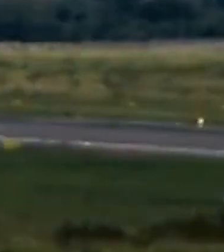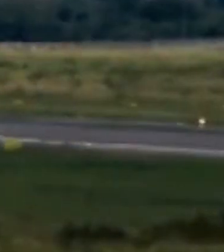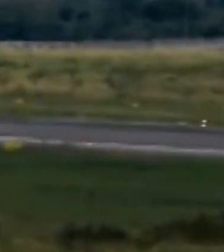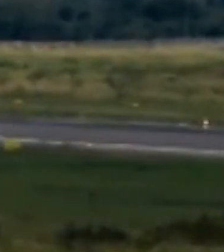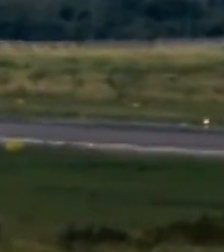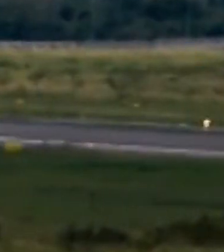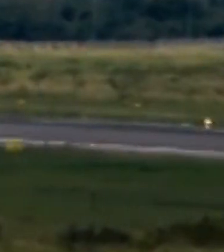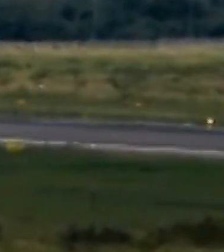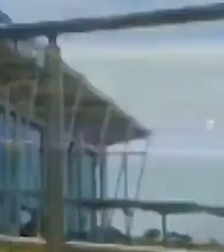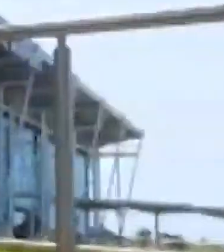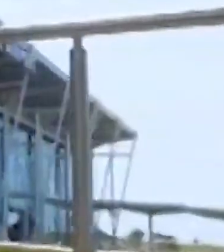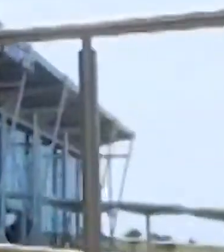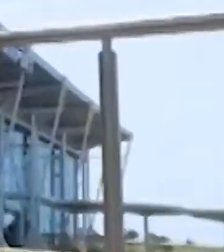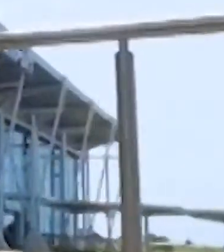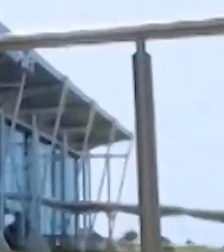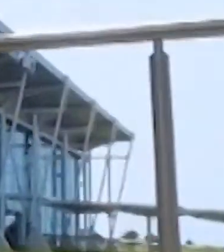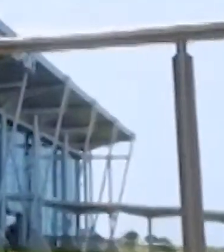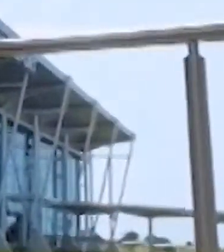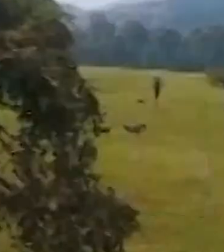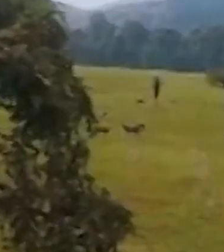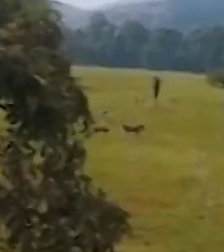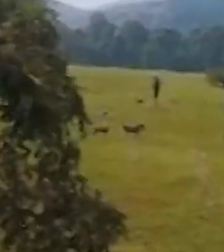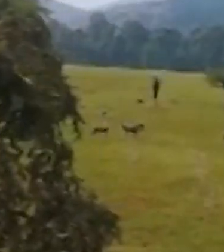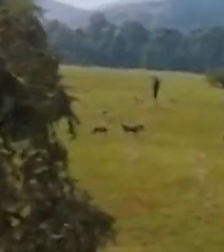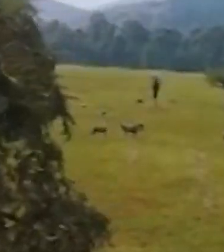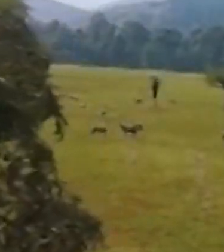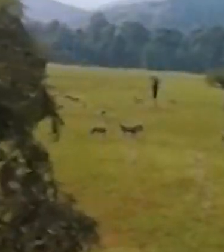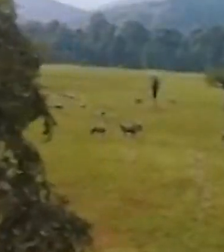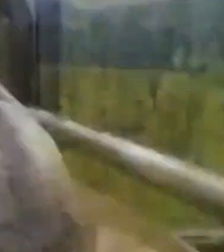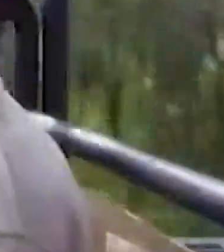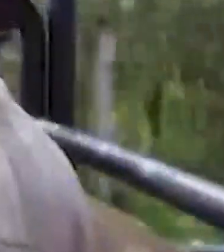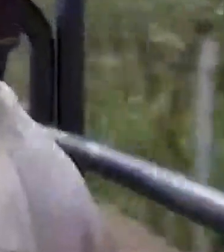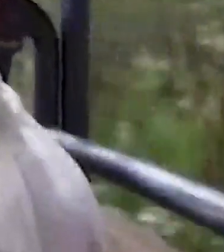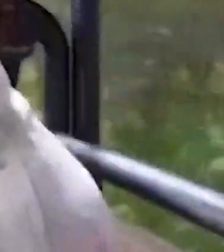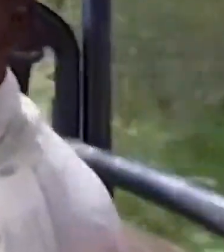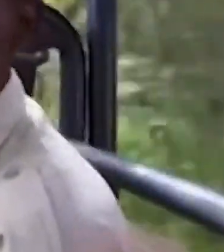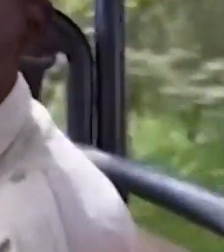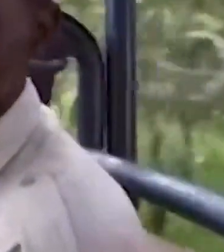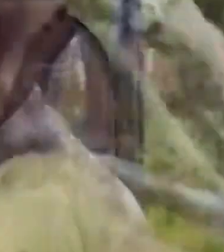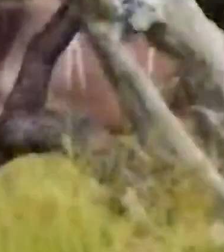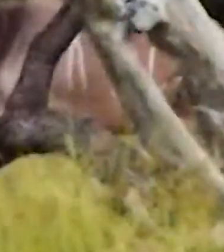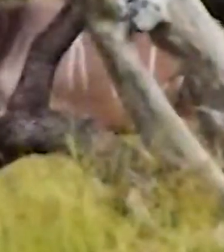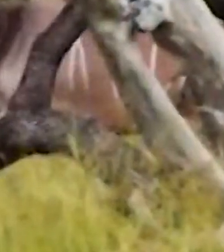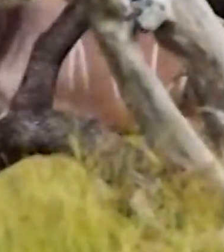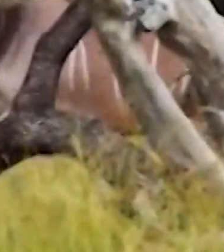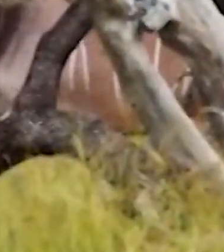Arrive and awaken your heart. Explore life in ways only thought possible